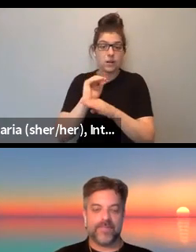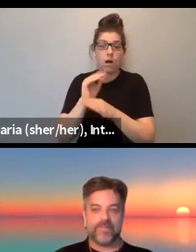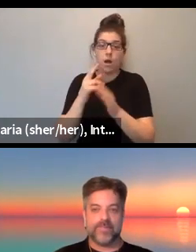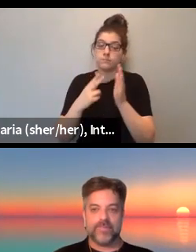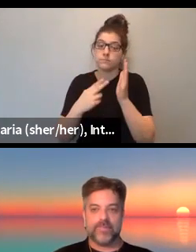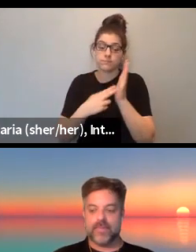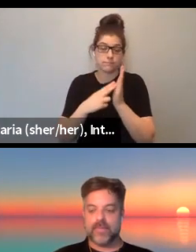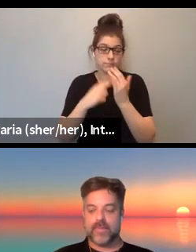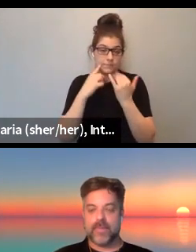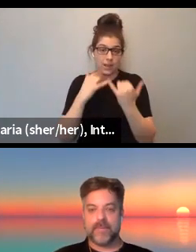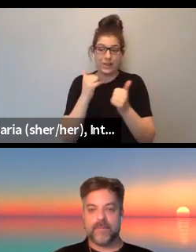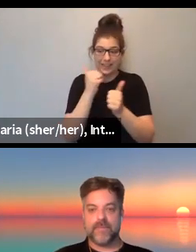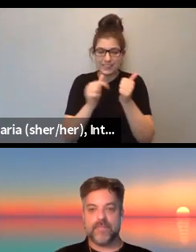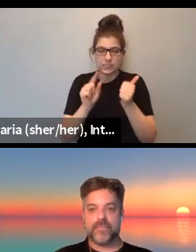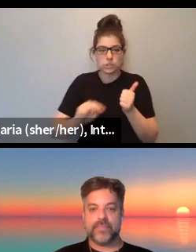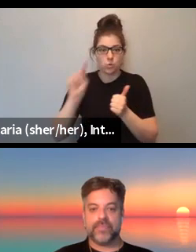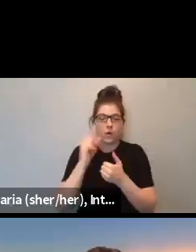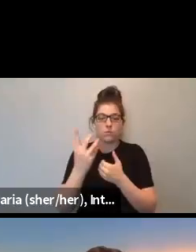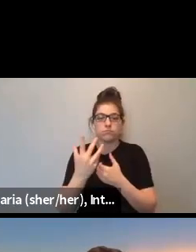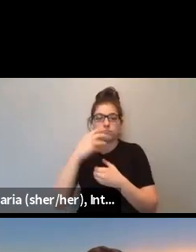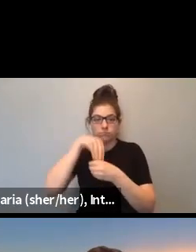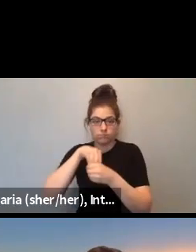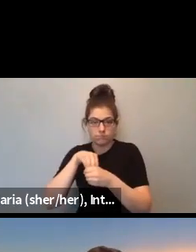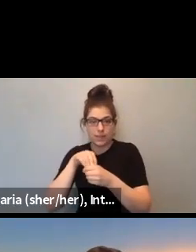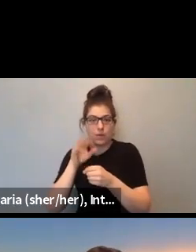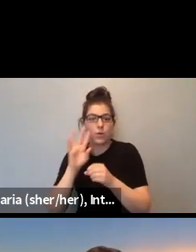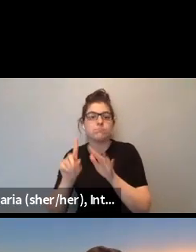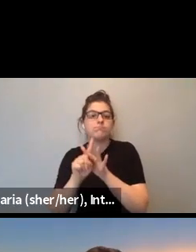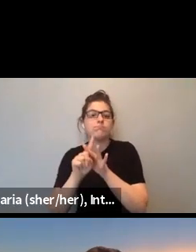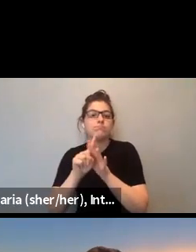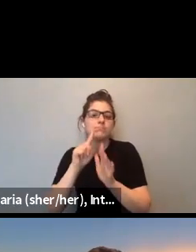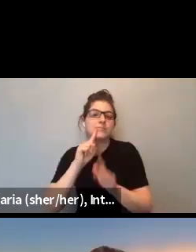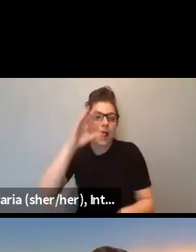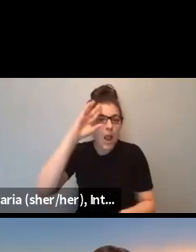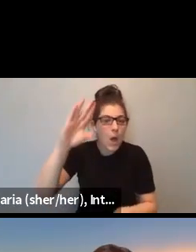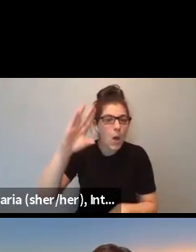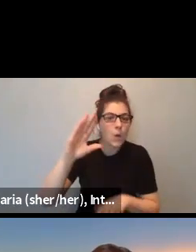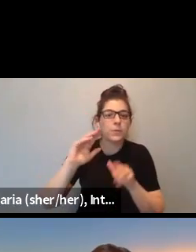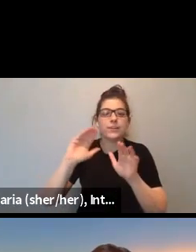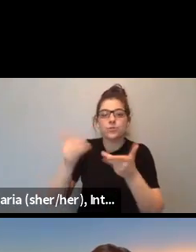now, and they're each going to pop in and give a little hello and introduction of